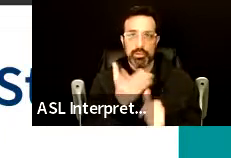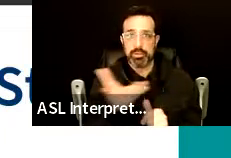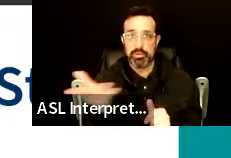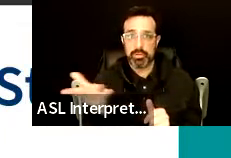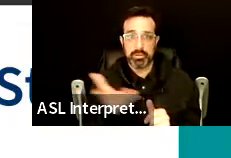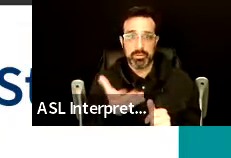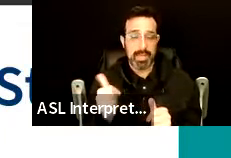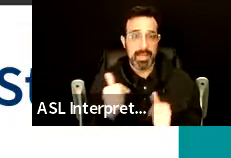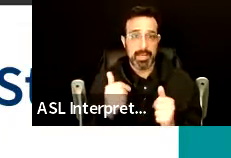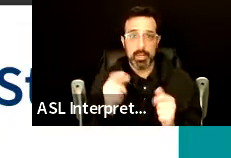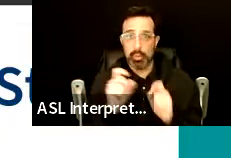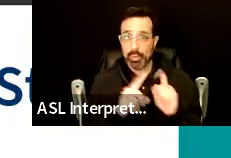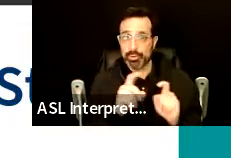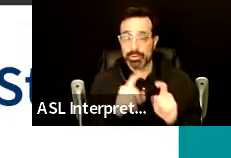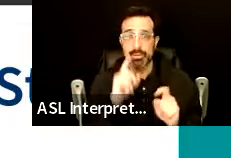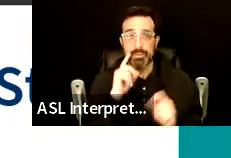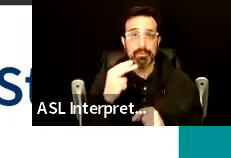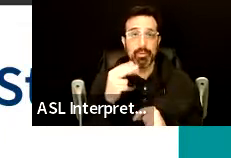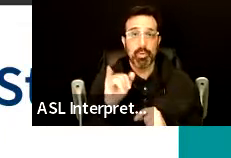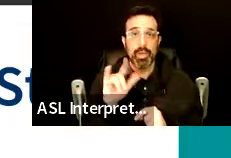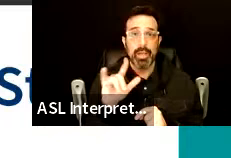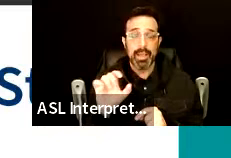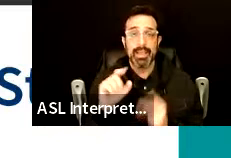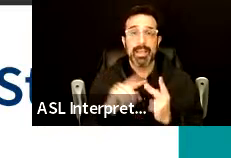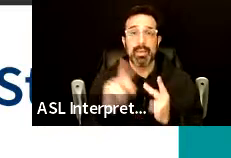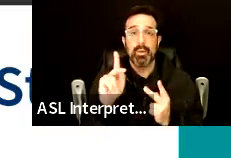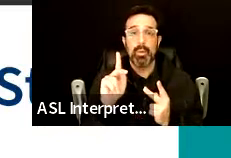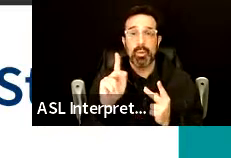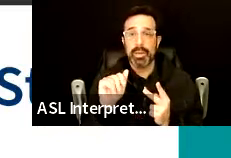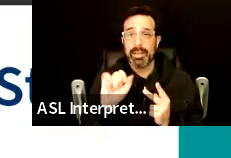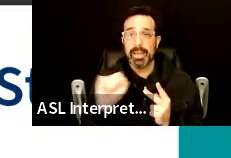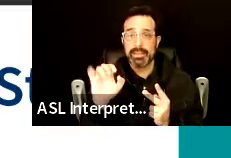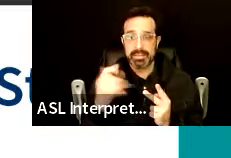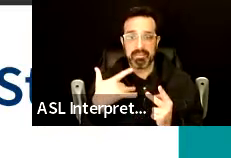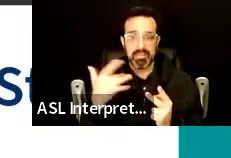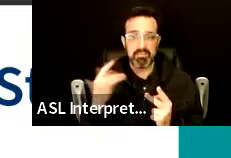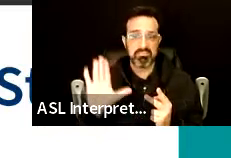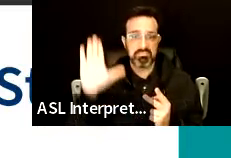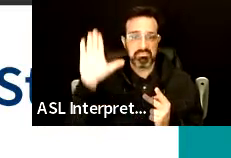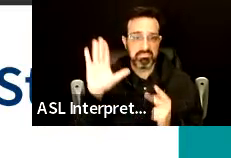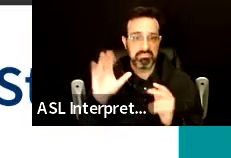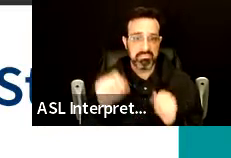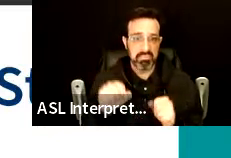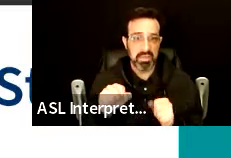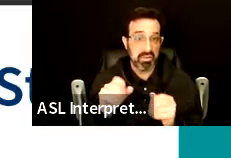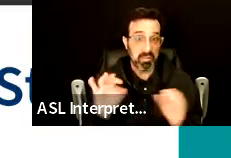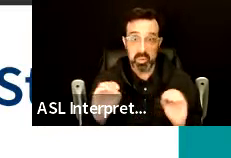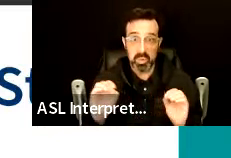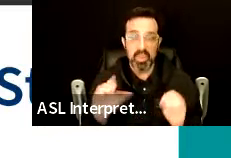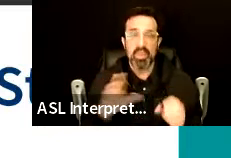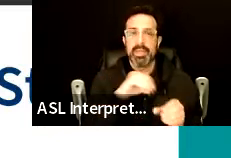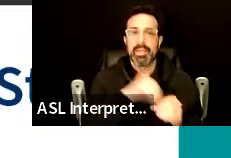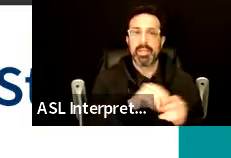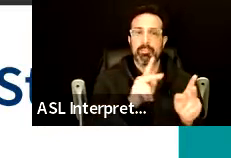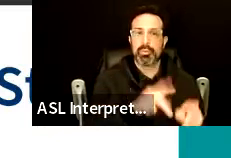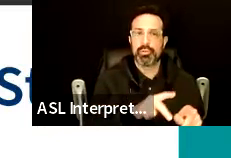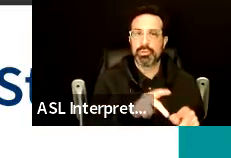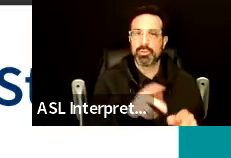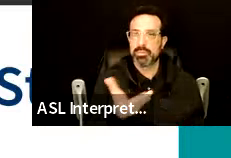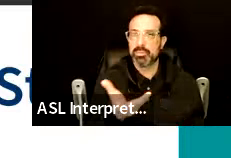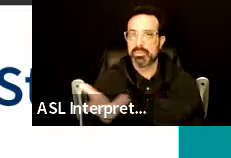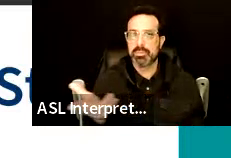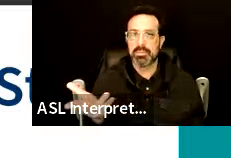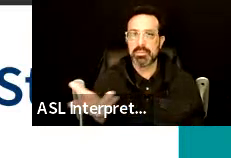have any questions for either Haley or Cassie, please feel free to raise your hand, and then we will proceed to the in-person room.